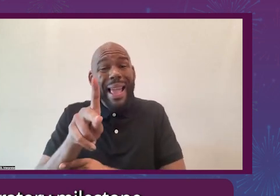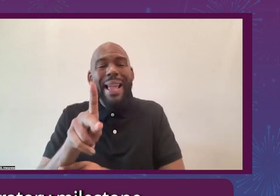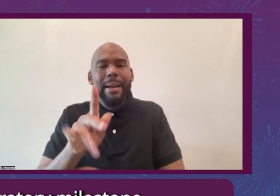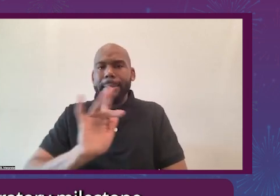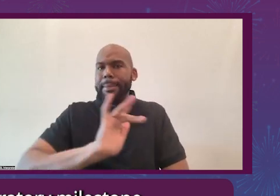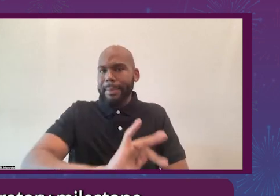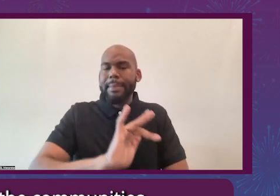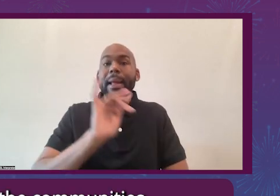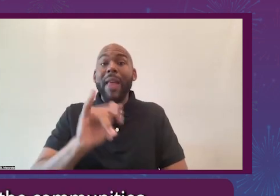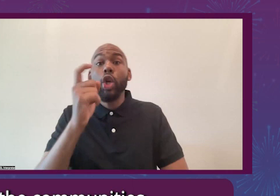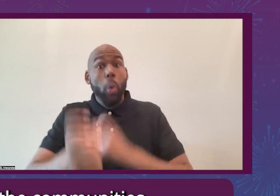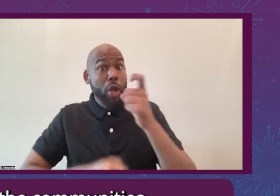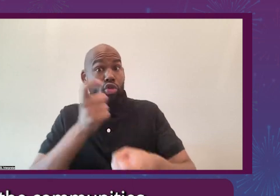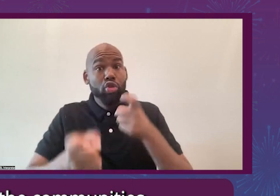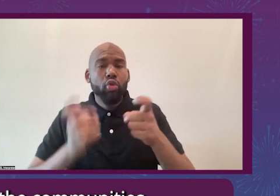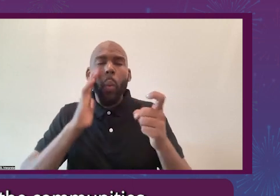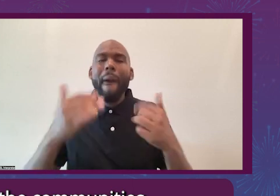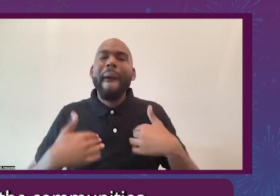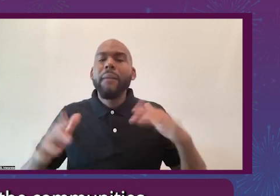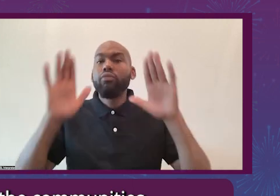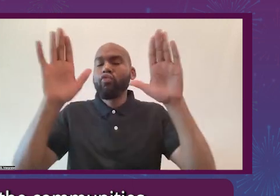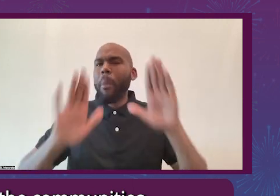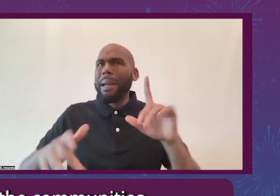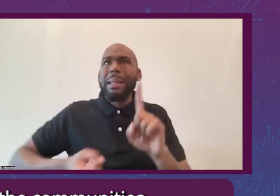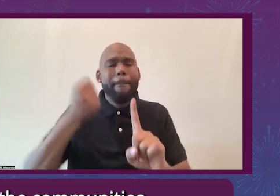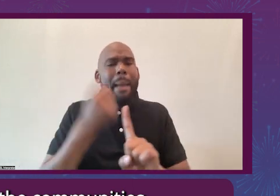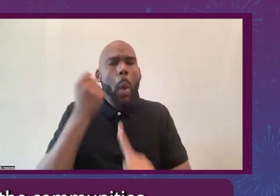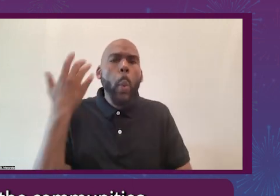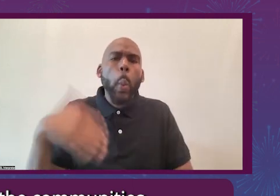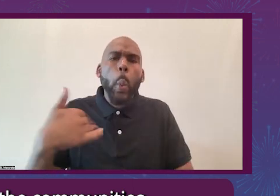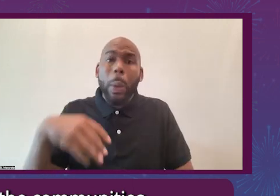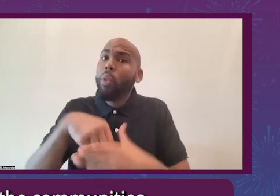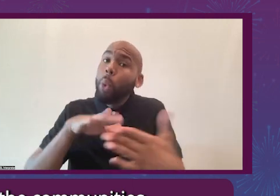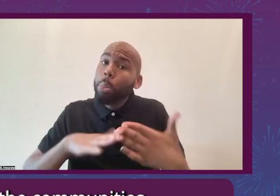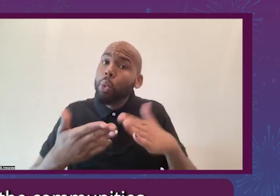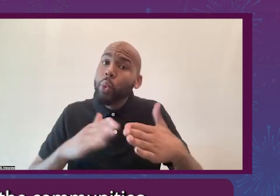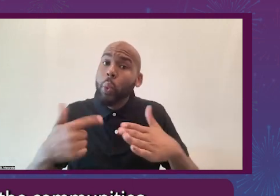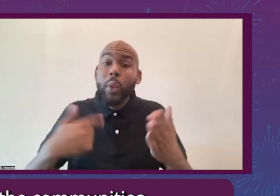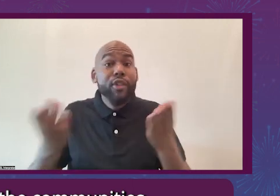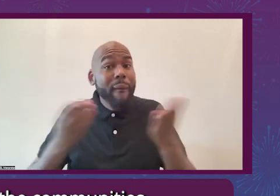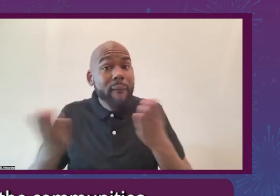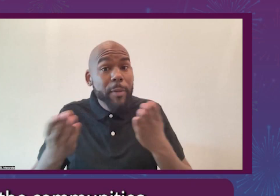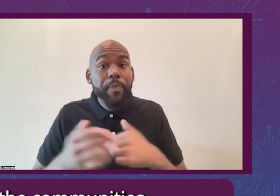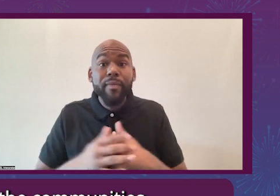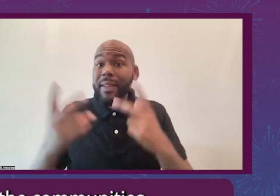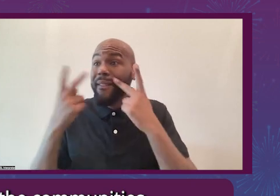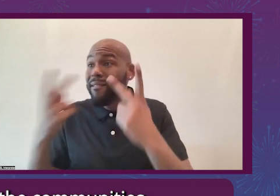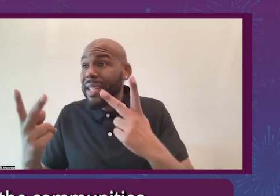Your donation will have a tremendous impact within the communities we serve.